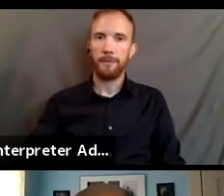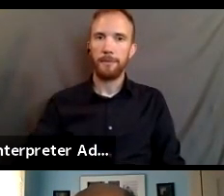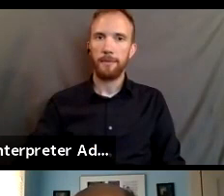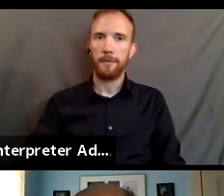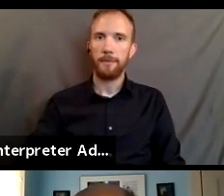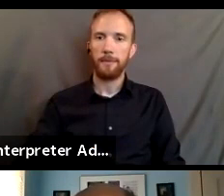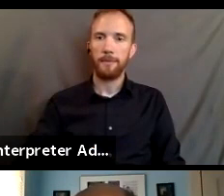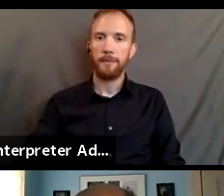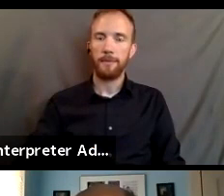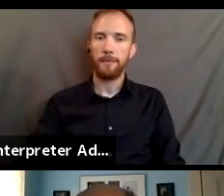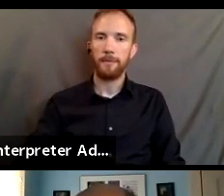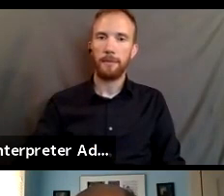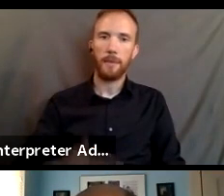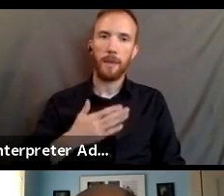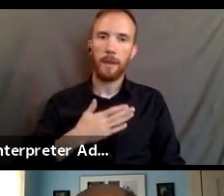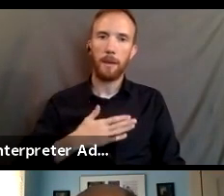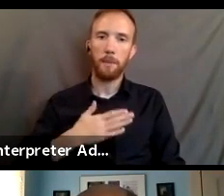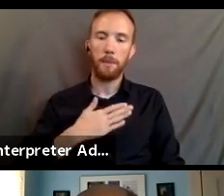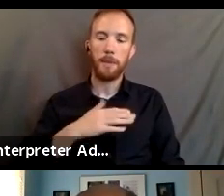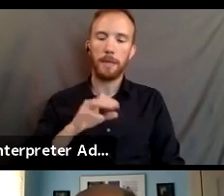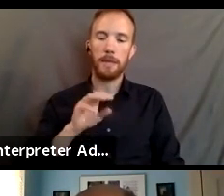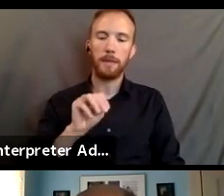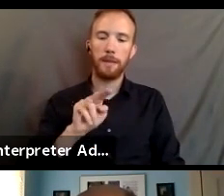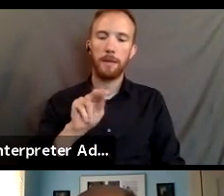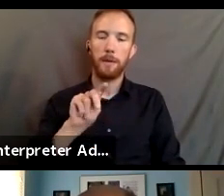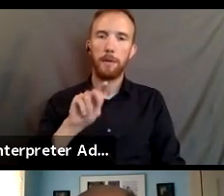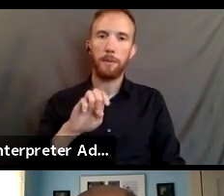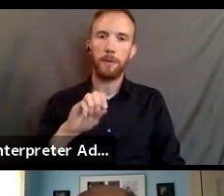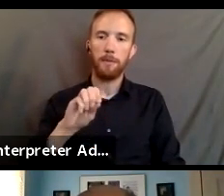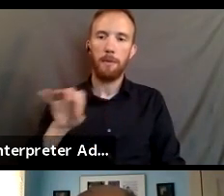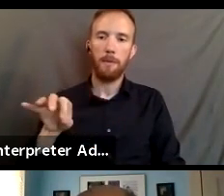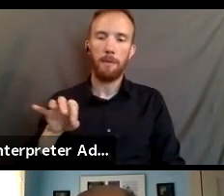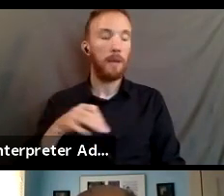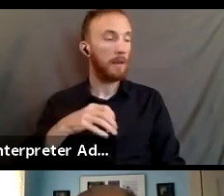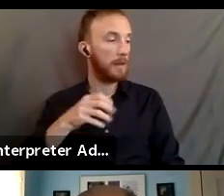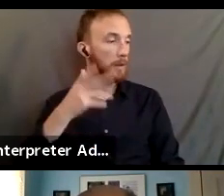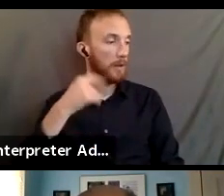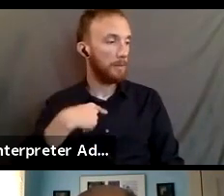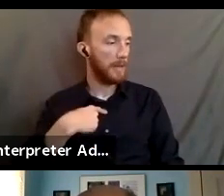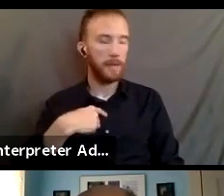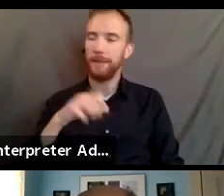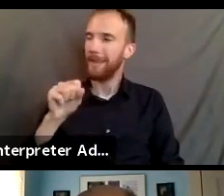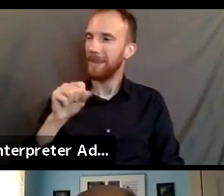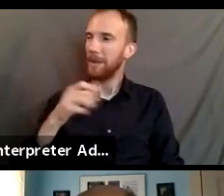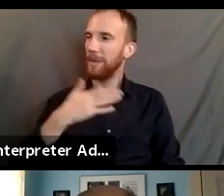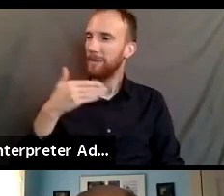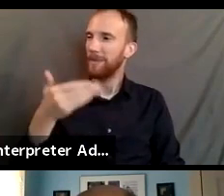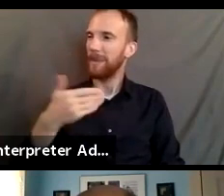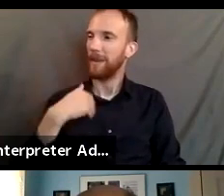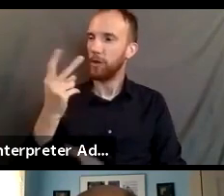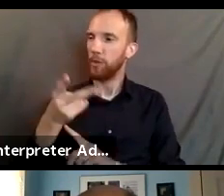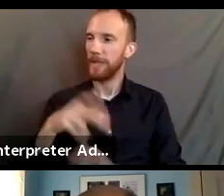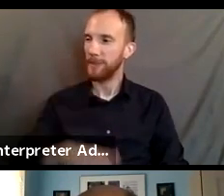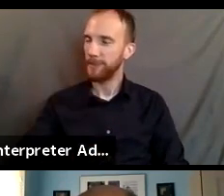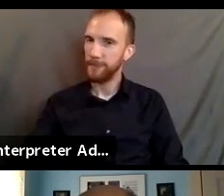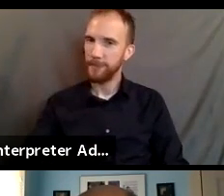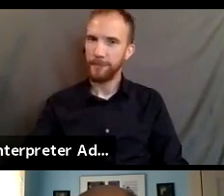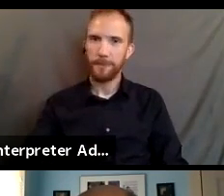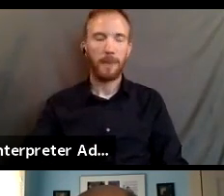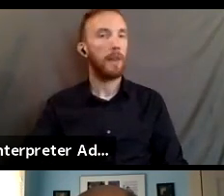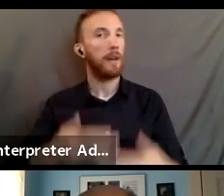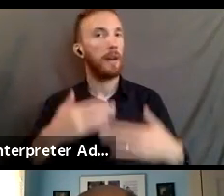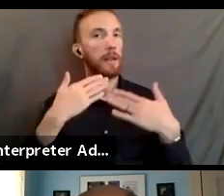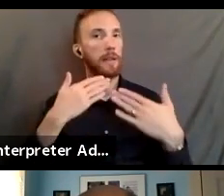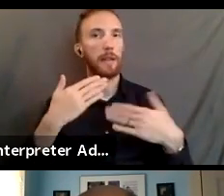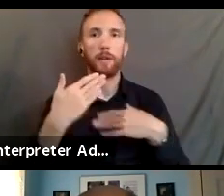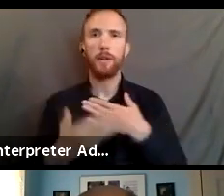can you please unmute yourself hi can you hear me yes please proceed you have two minutes thank you